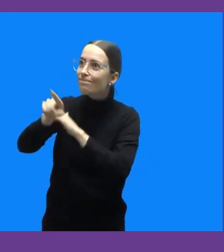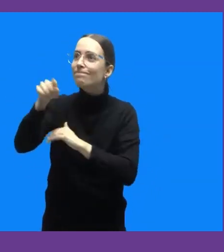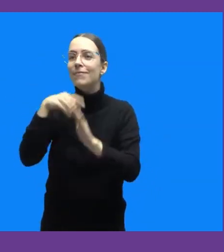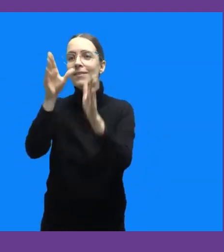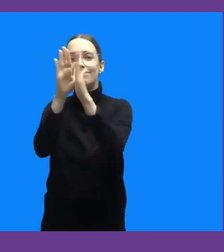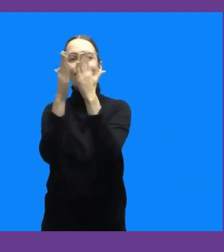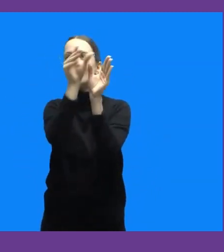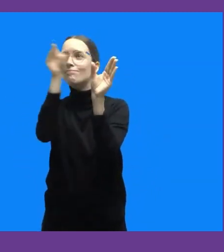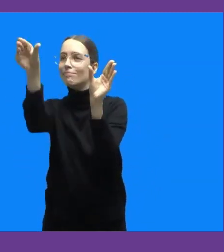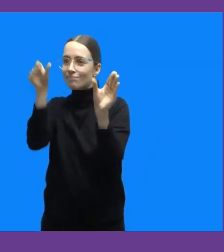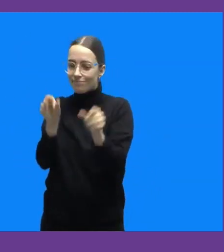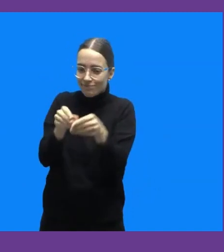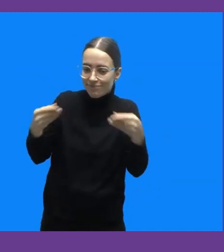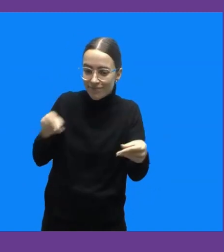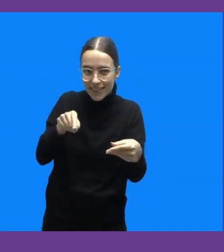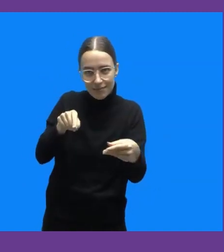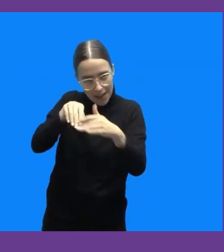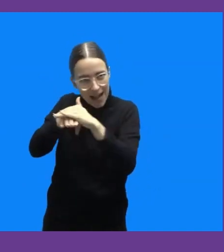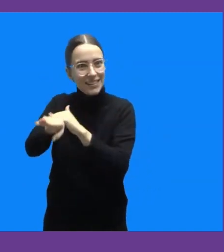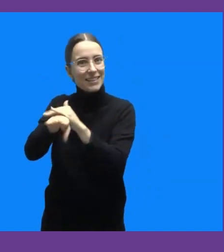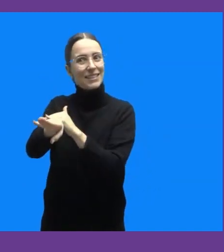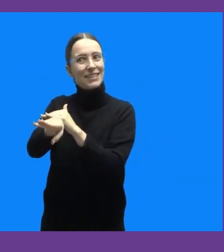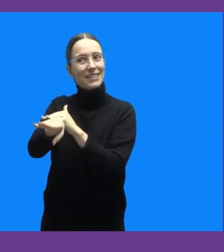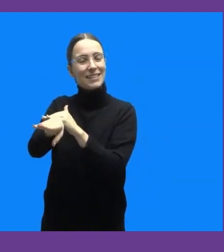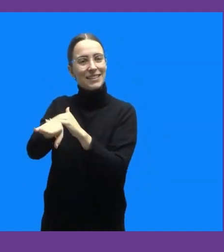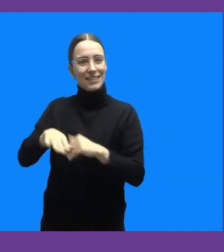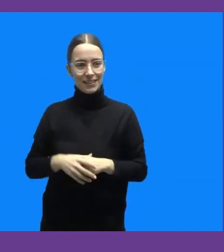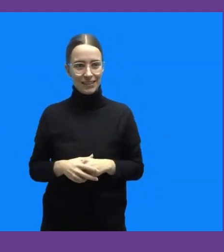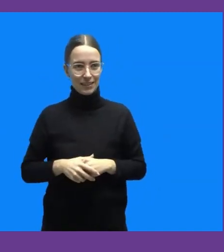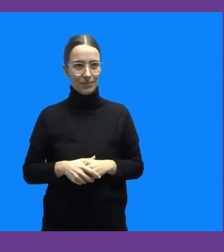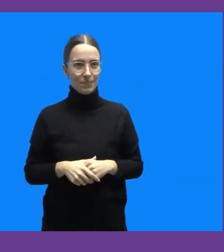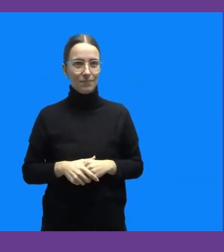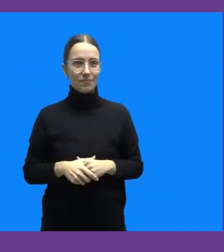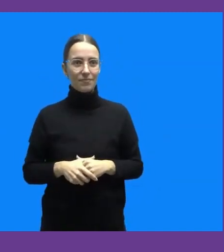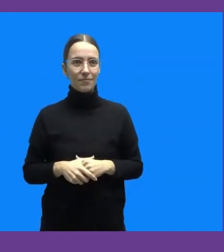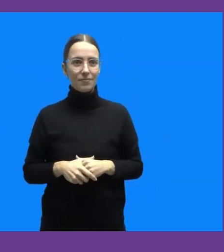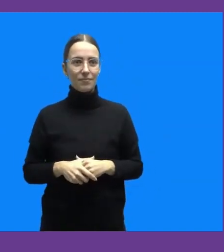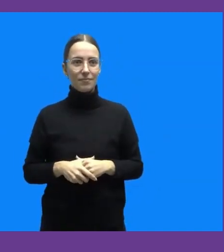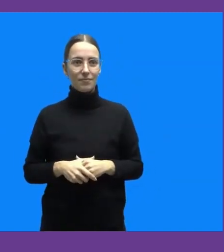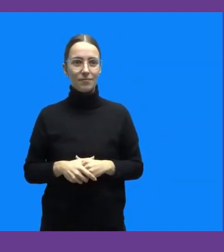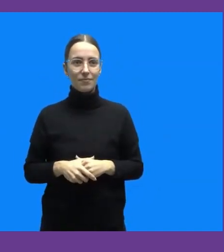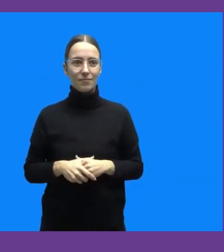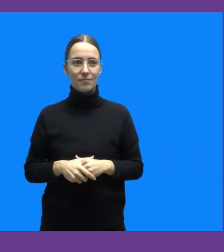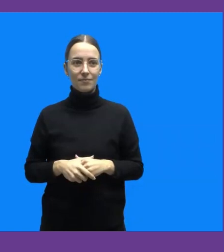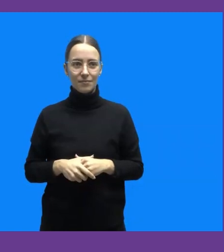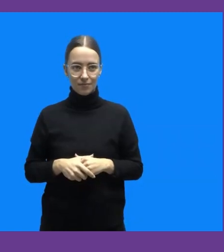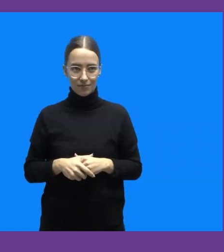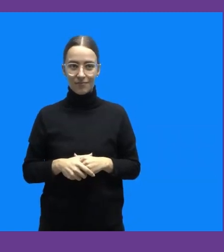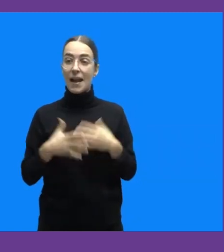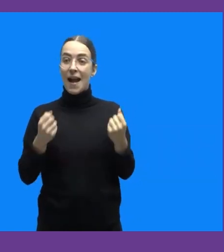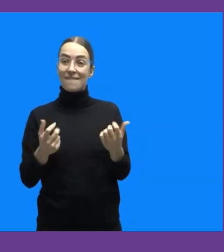to all educators. There are 8 standards being developed which will underpin the